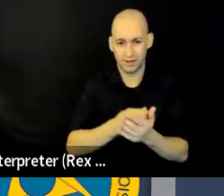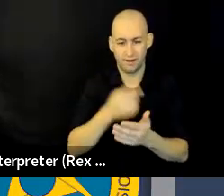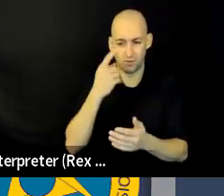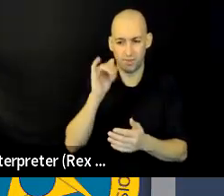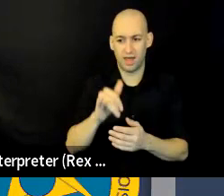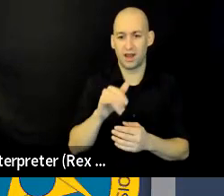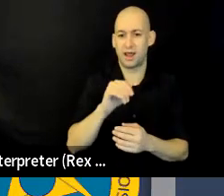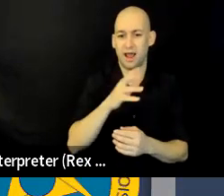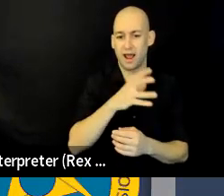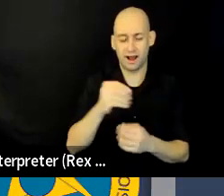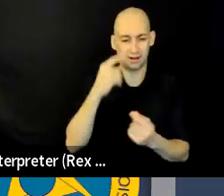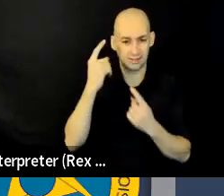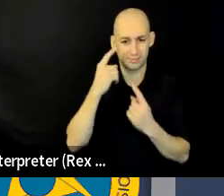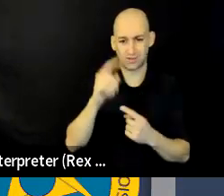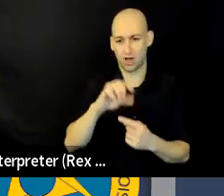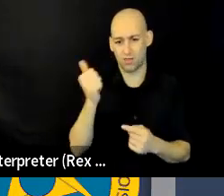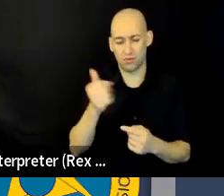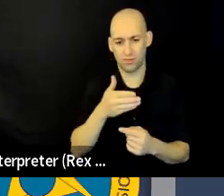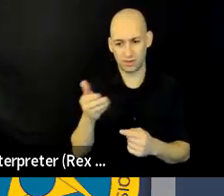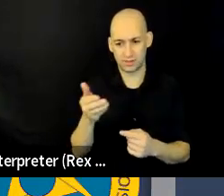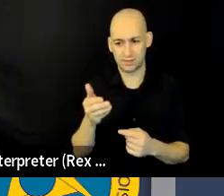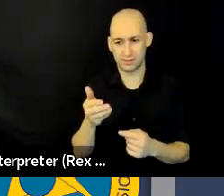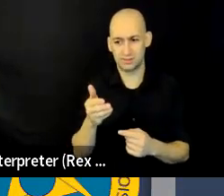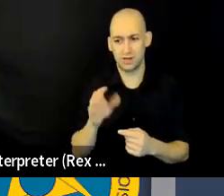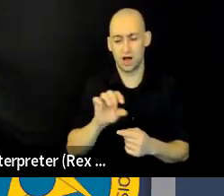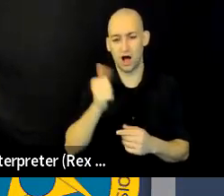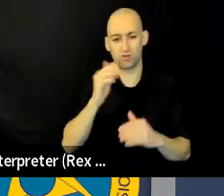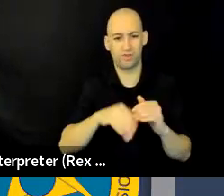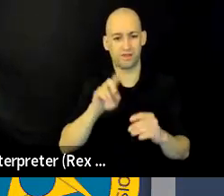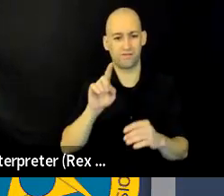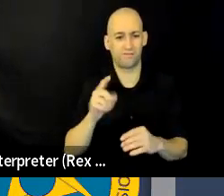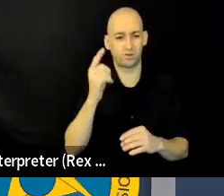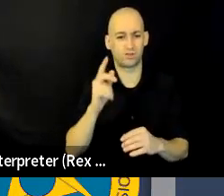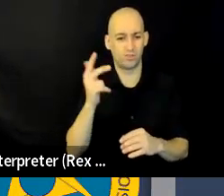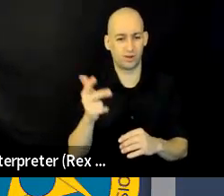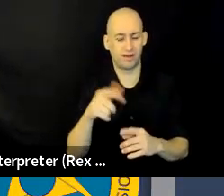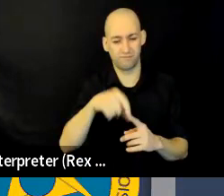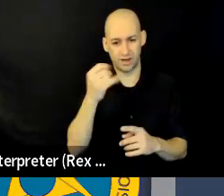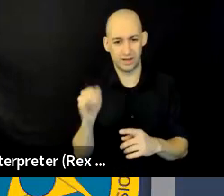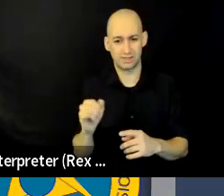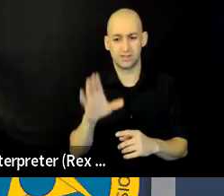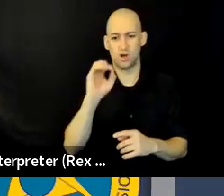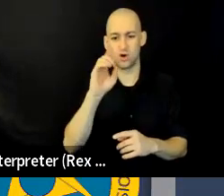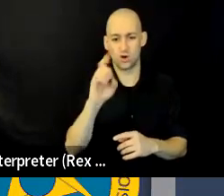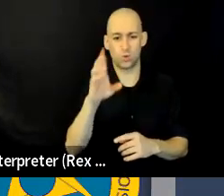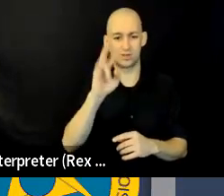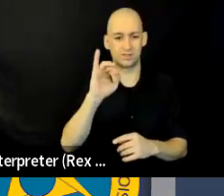nor considers any matters other than the first 3 findings. Code of Civil Procedures, Section